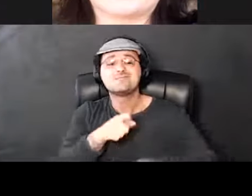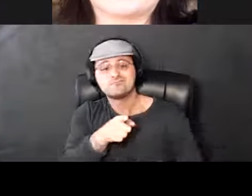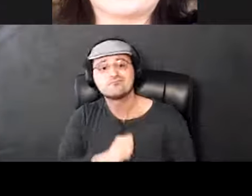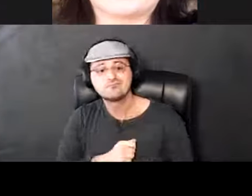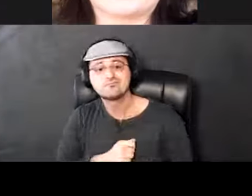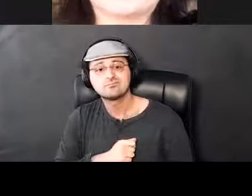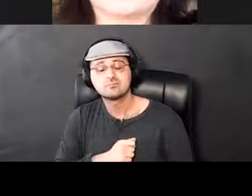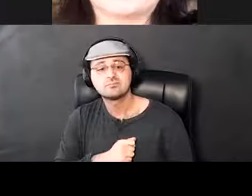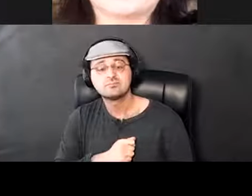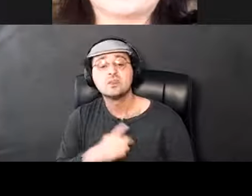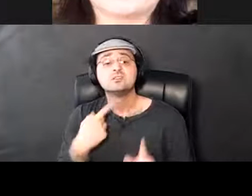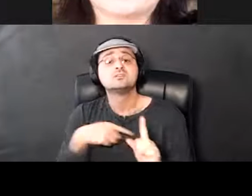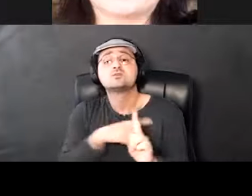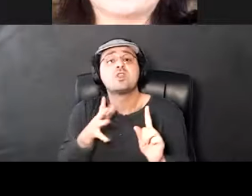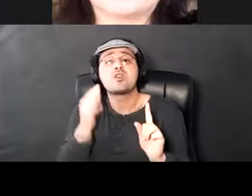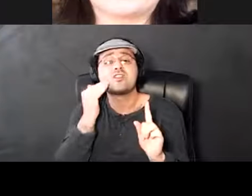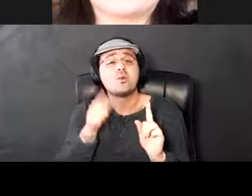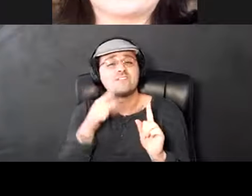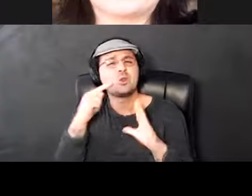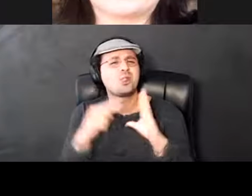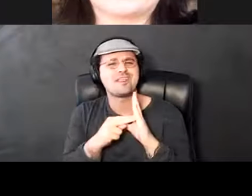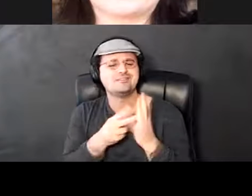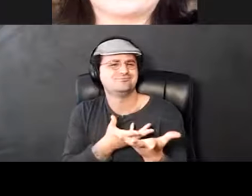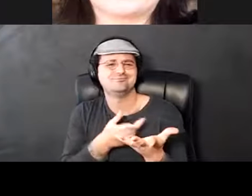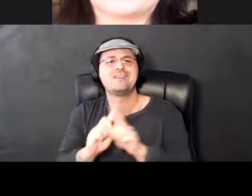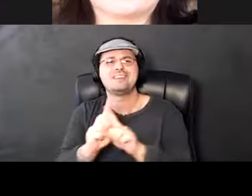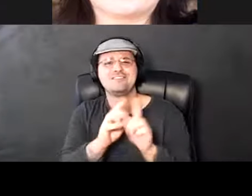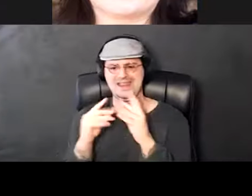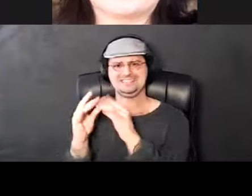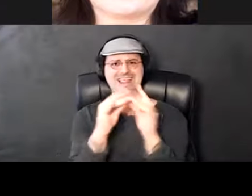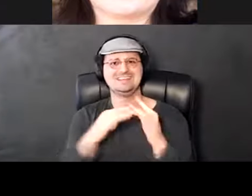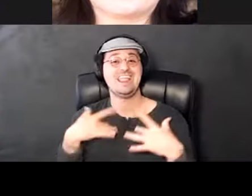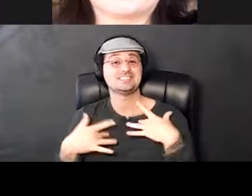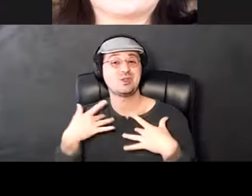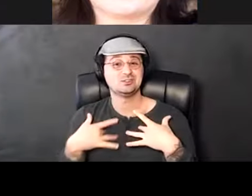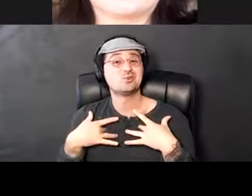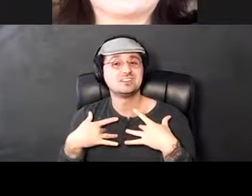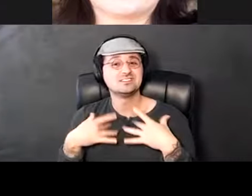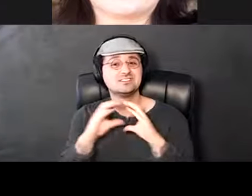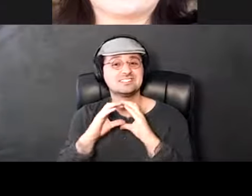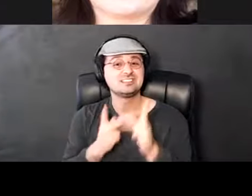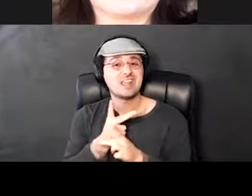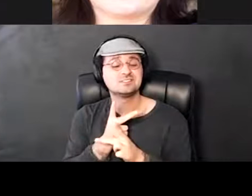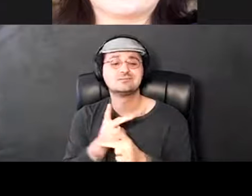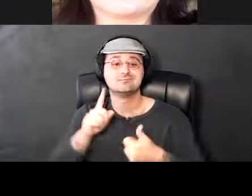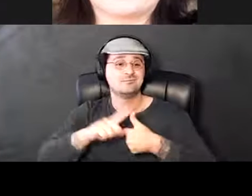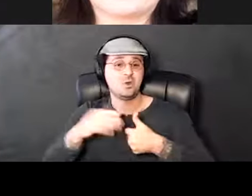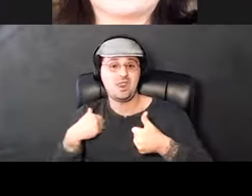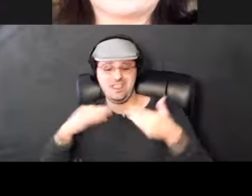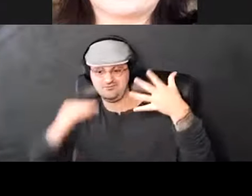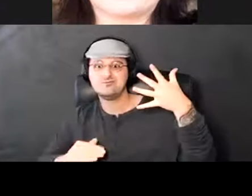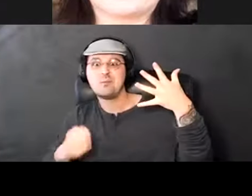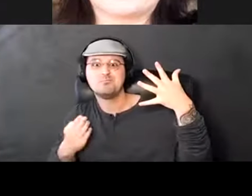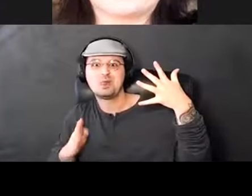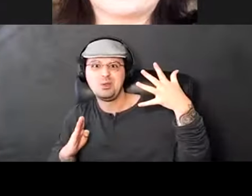if you look at just the different excitatory neuron subtypes, there are neurons down here in blue that project